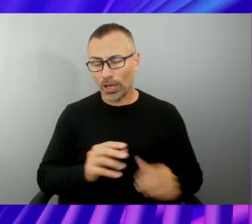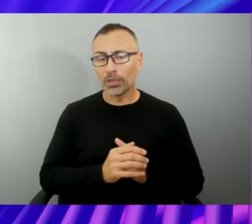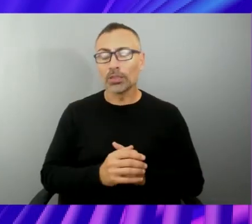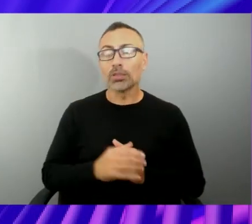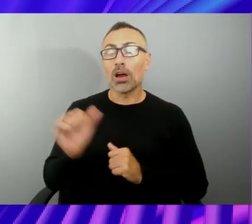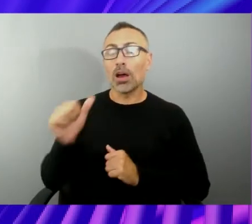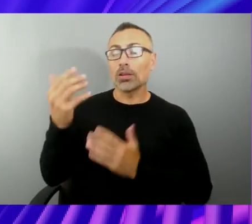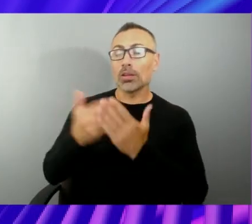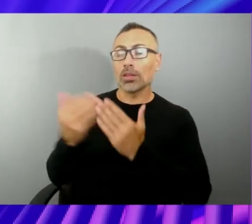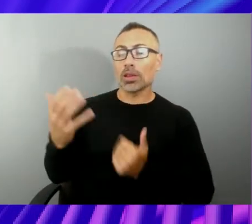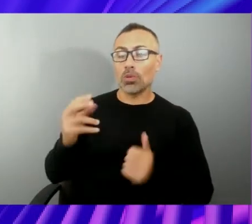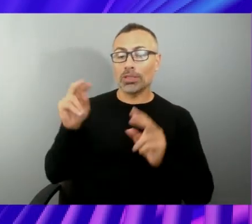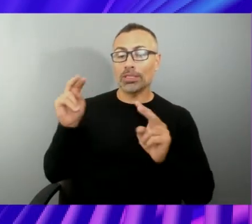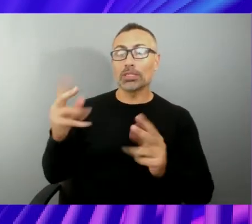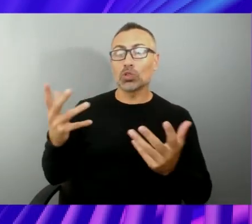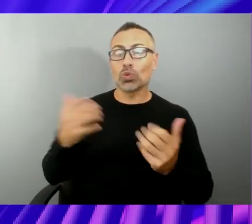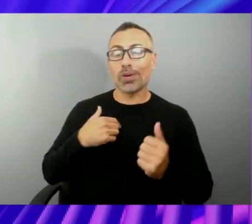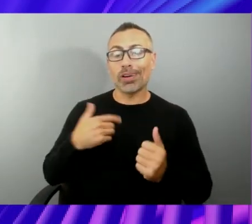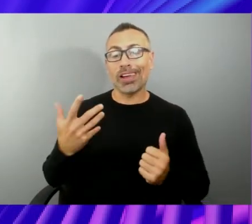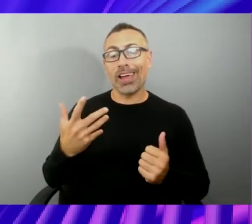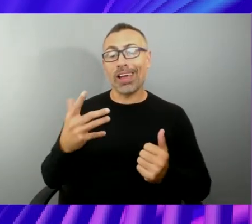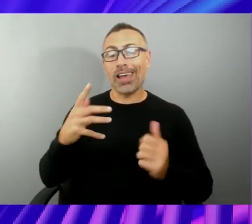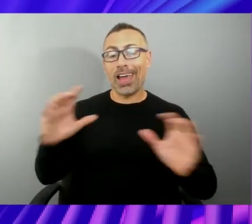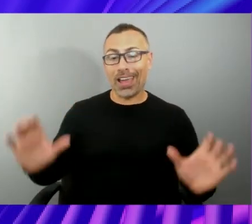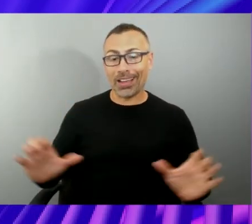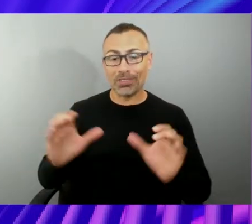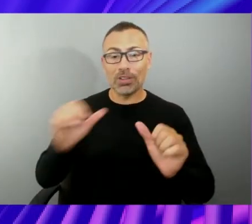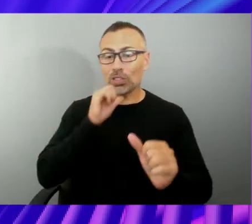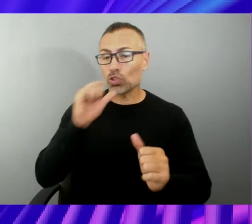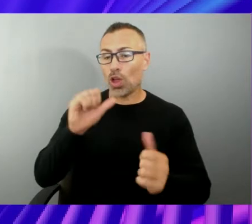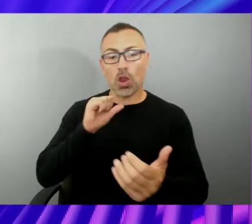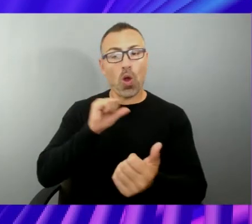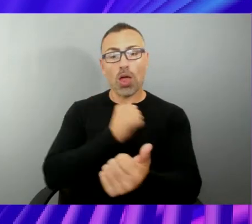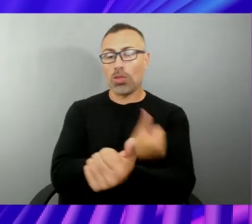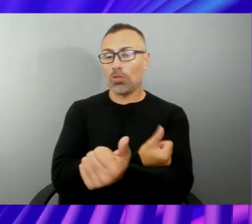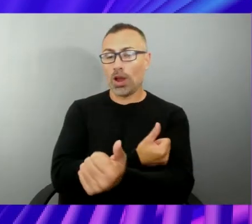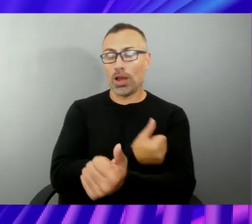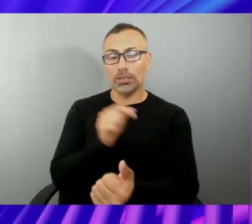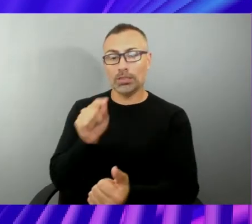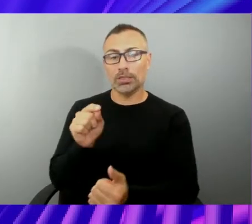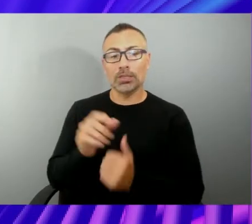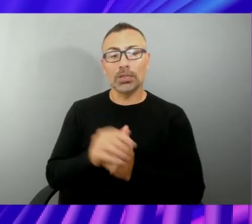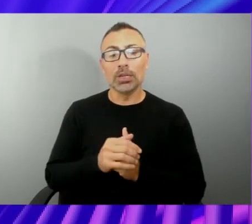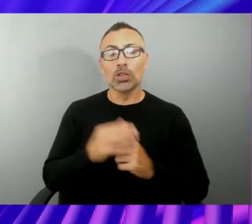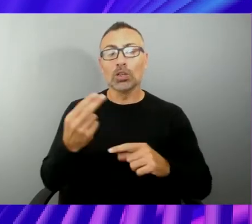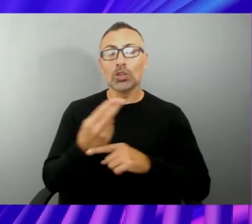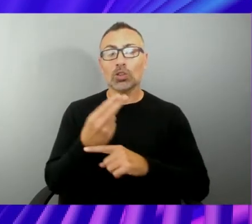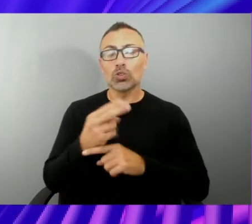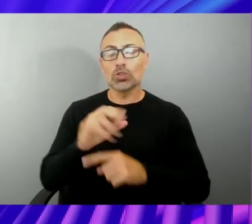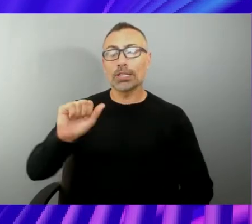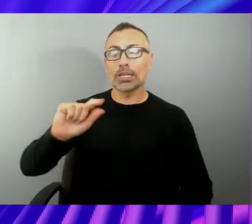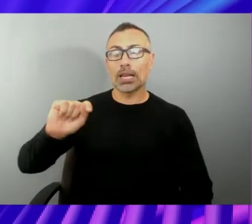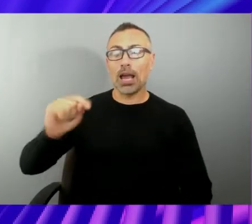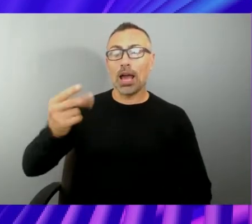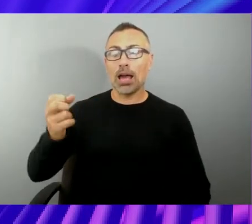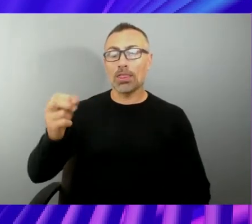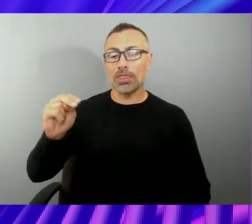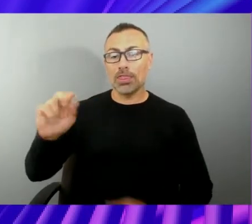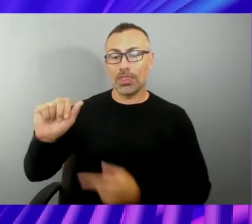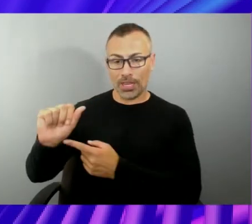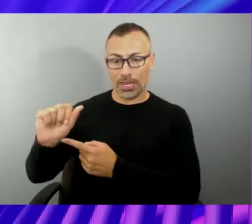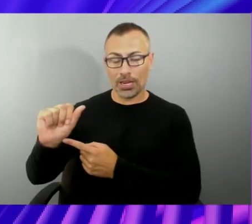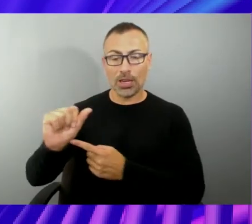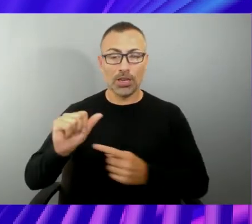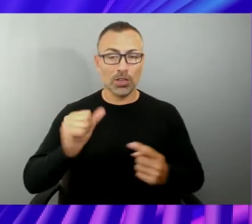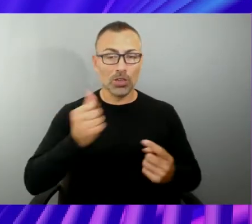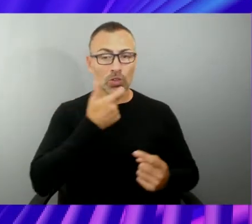of unauthorized activity, is using Athena to view CloudTrail logs. And Athena is great